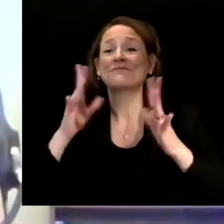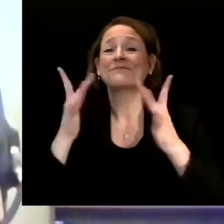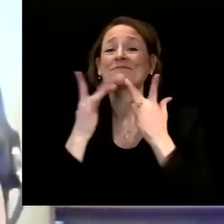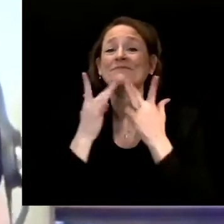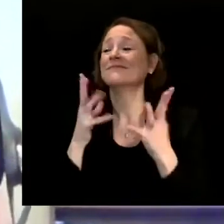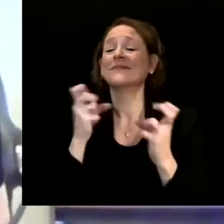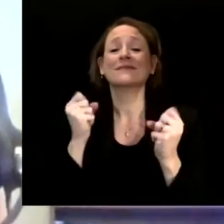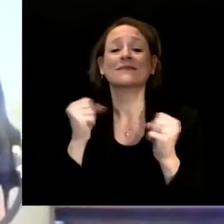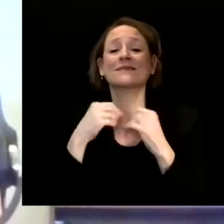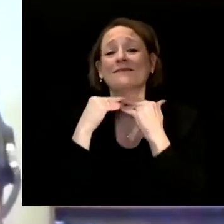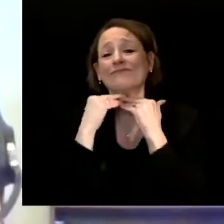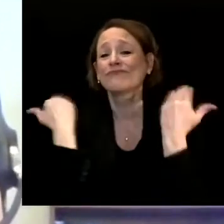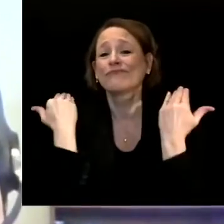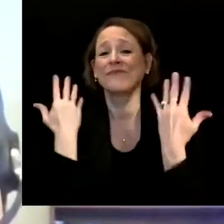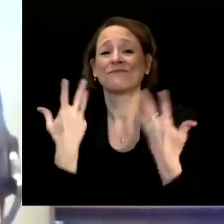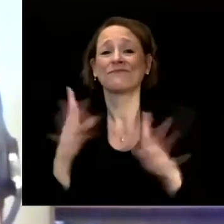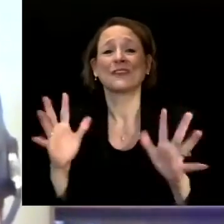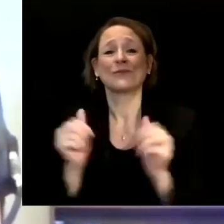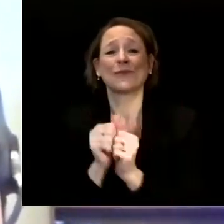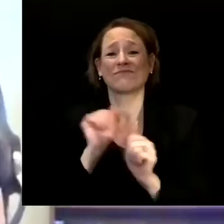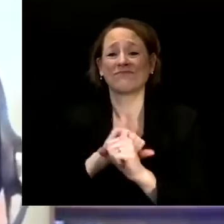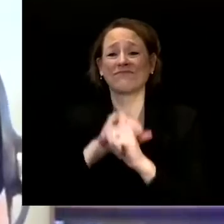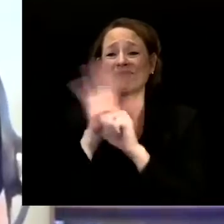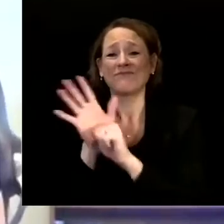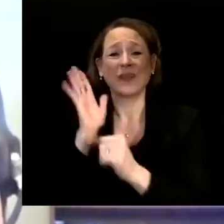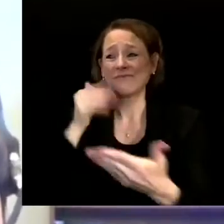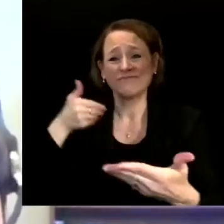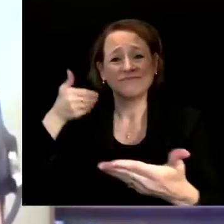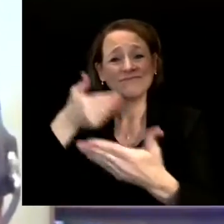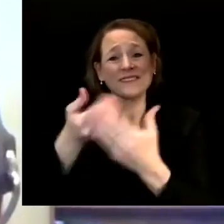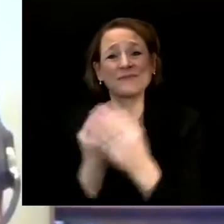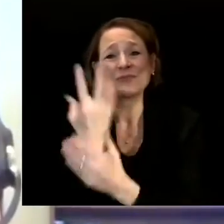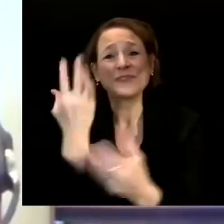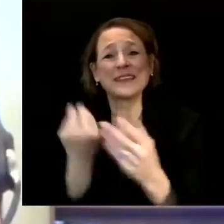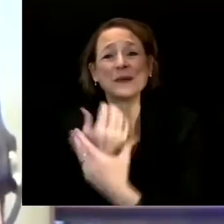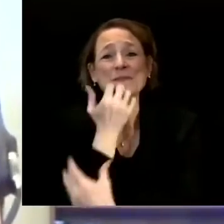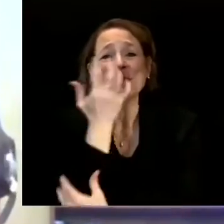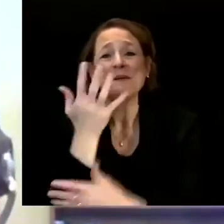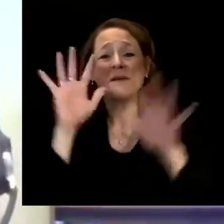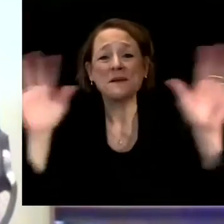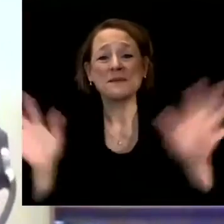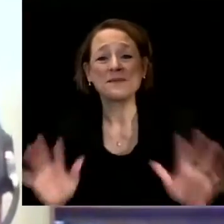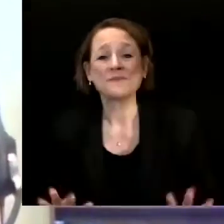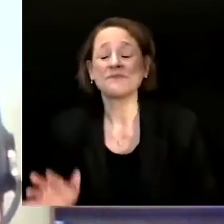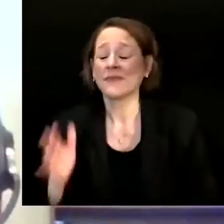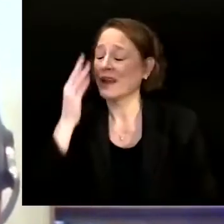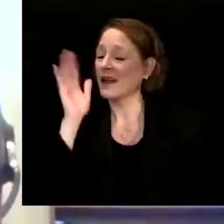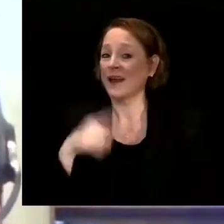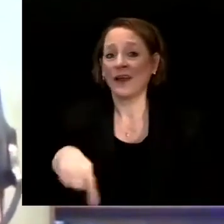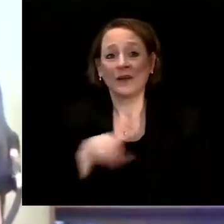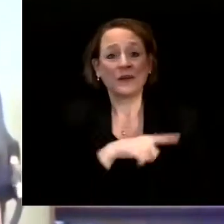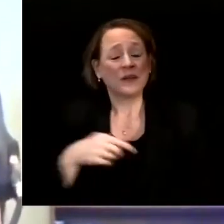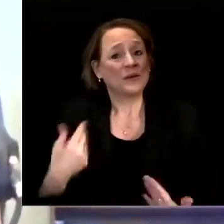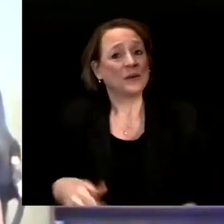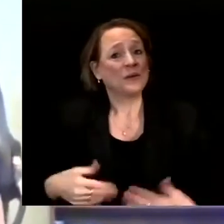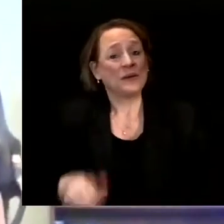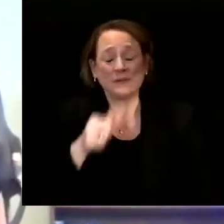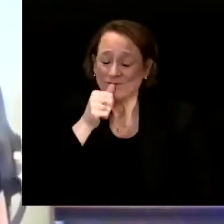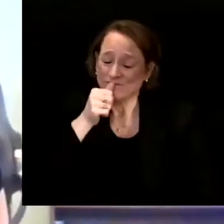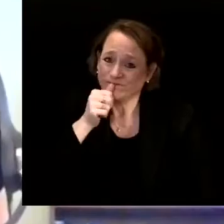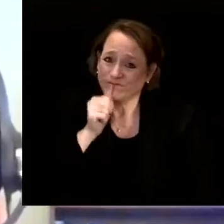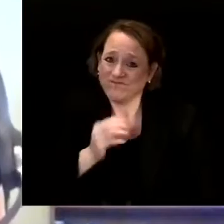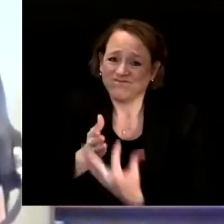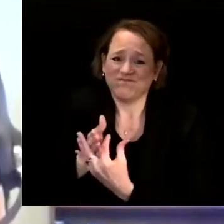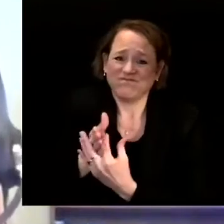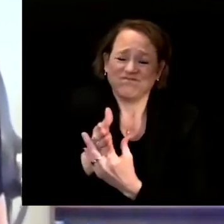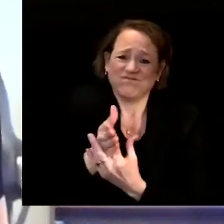year of coping with COVID-19. We are sick of staying home. We are sick of